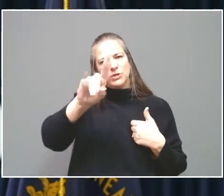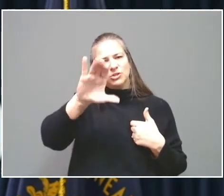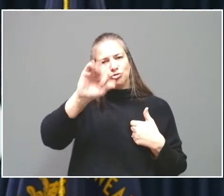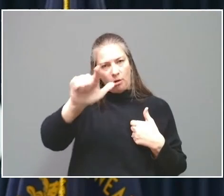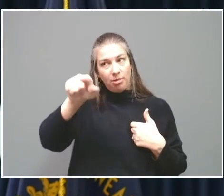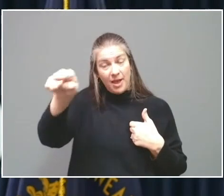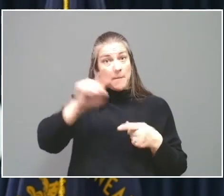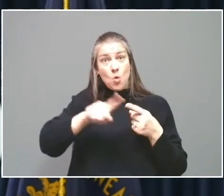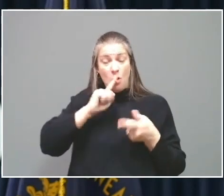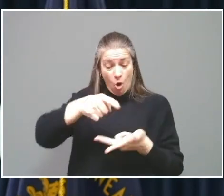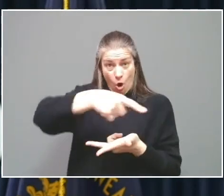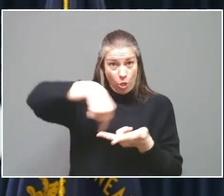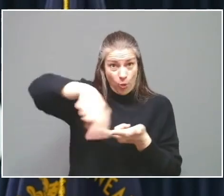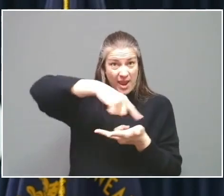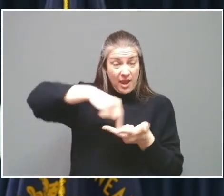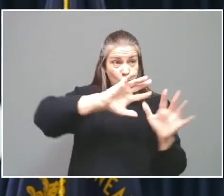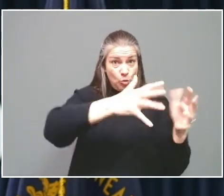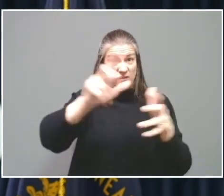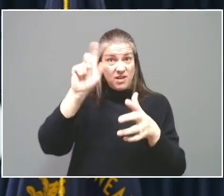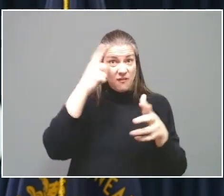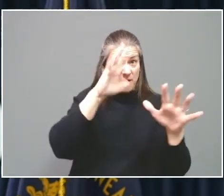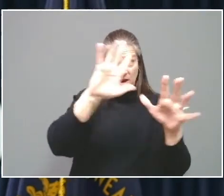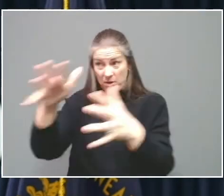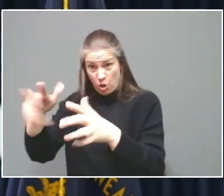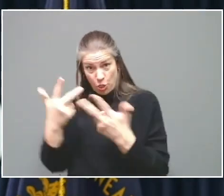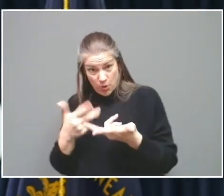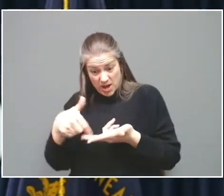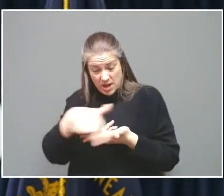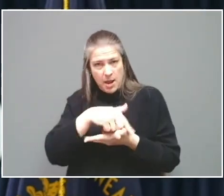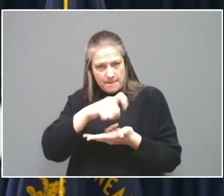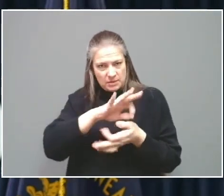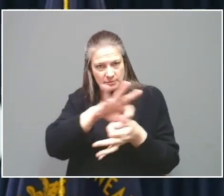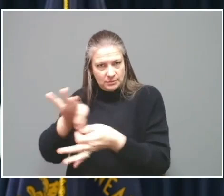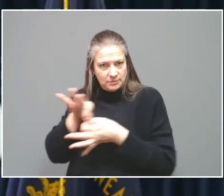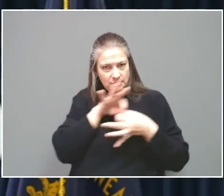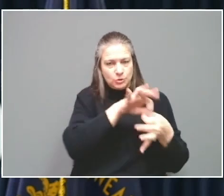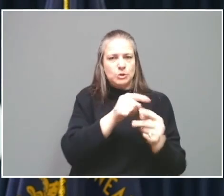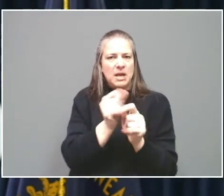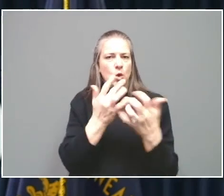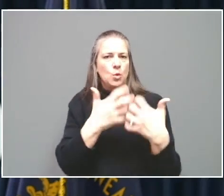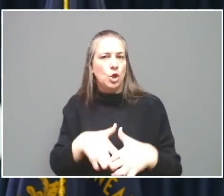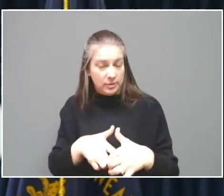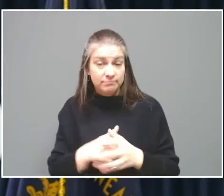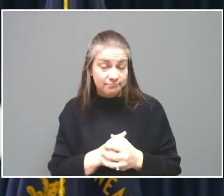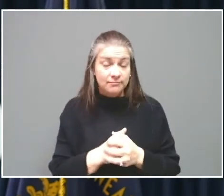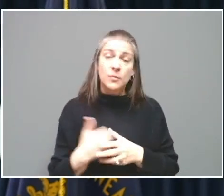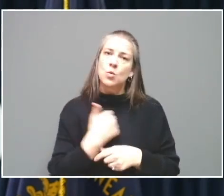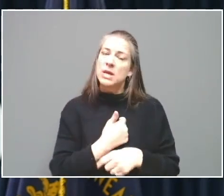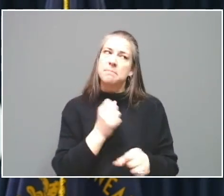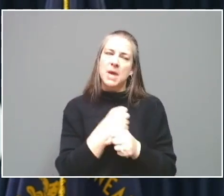of our government to get this right. We have made some of the most significant changes and reforms, certainly in the